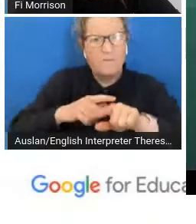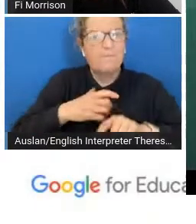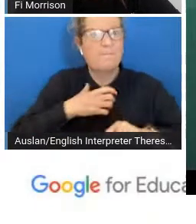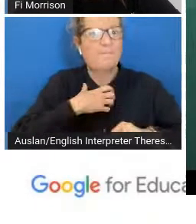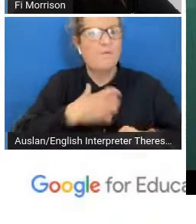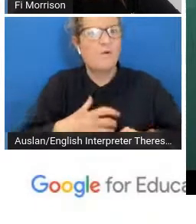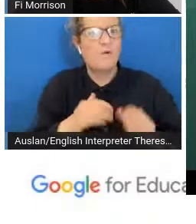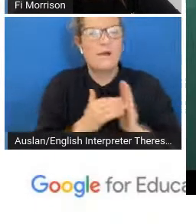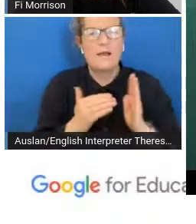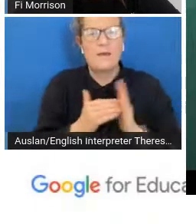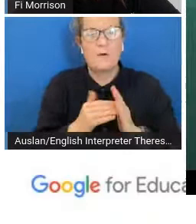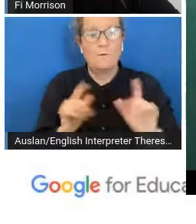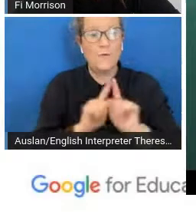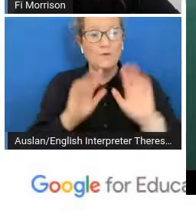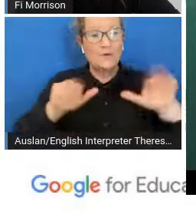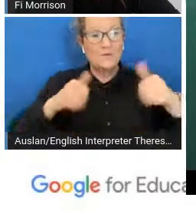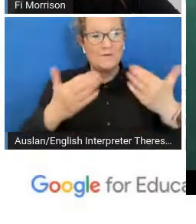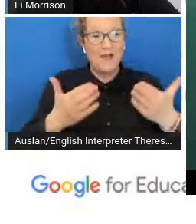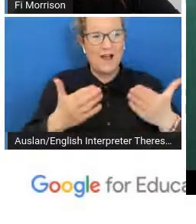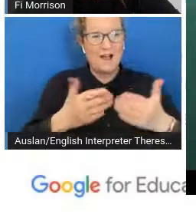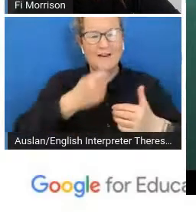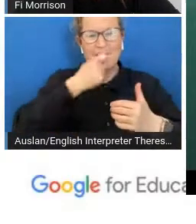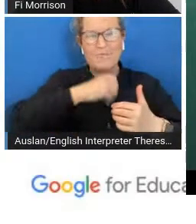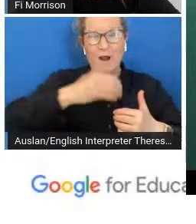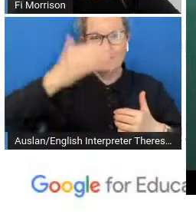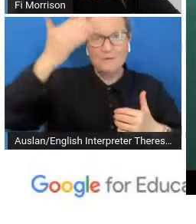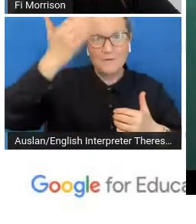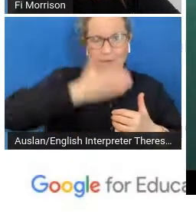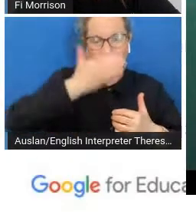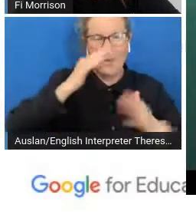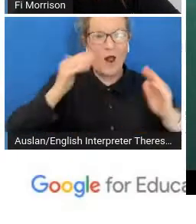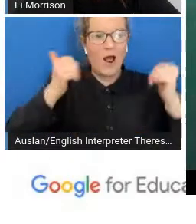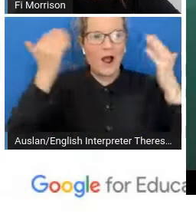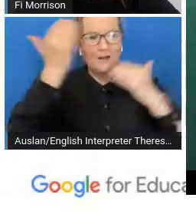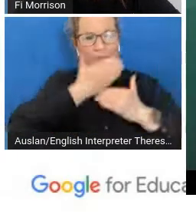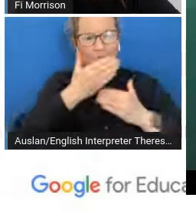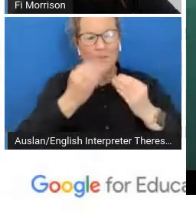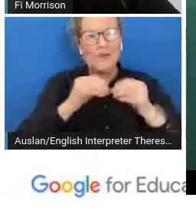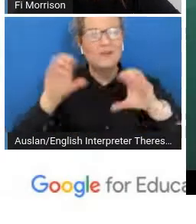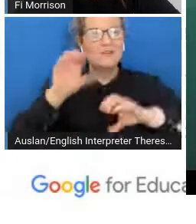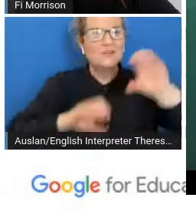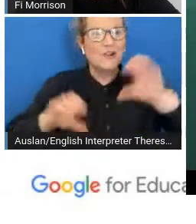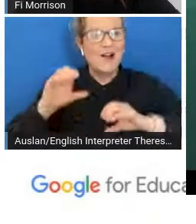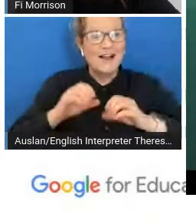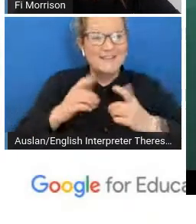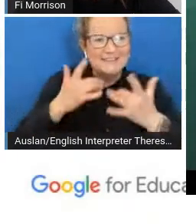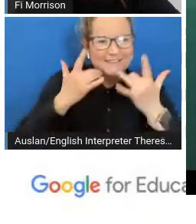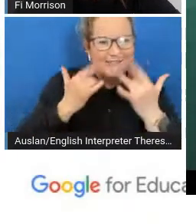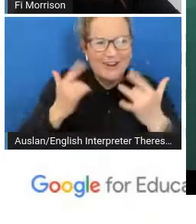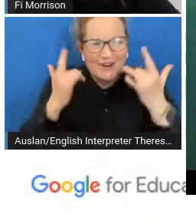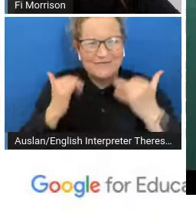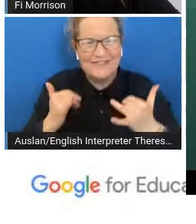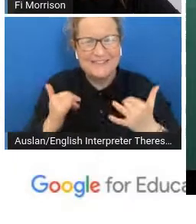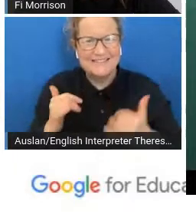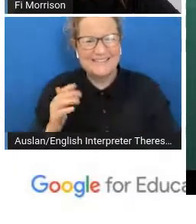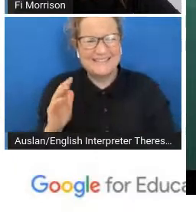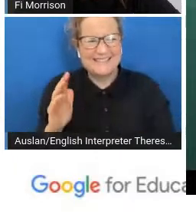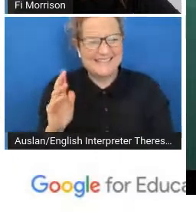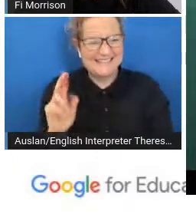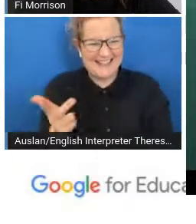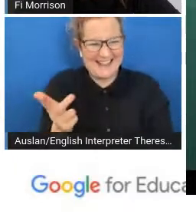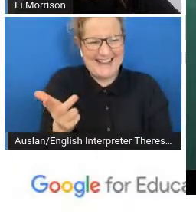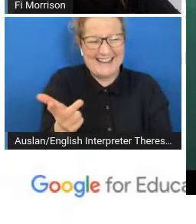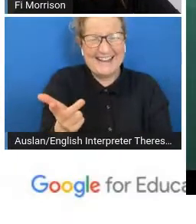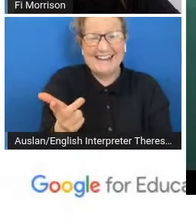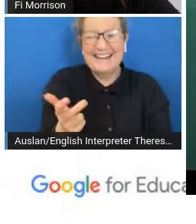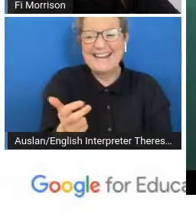We also provide primary school and high school students with science experiments, which is pretty deadly, and opportunities that previously probably wouldn't